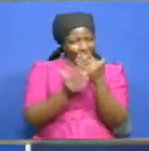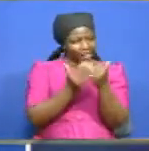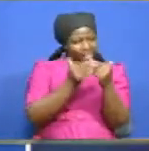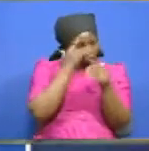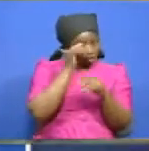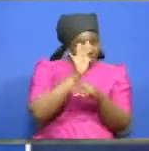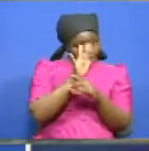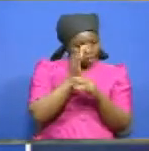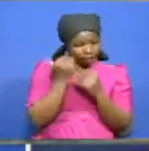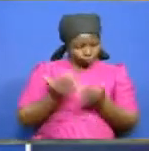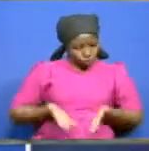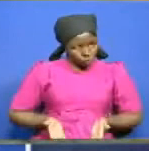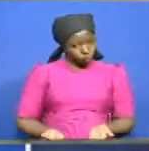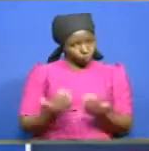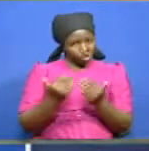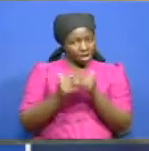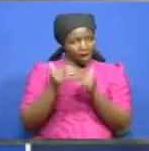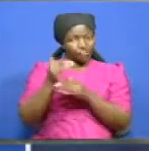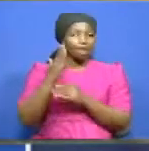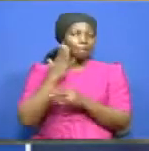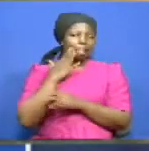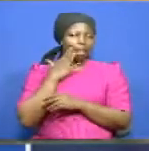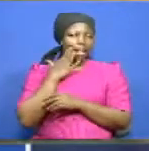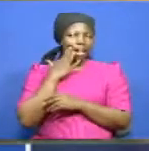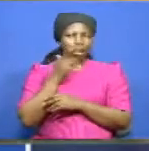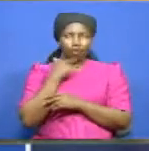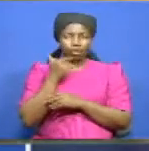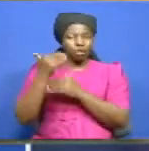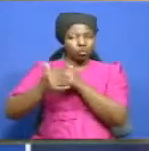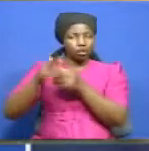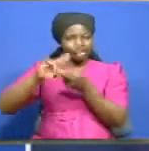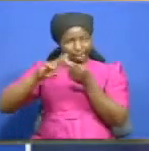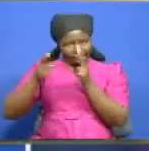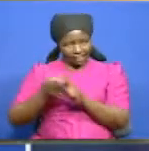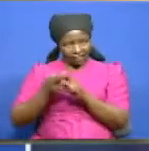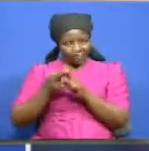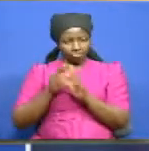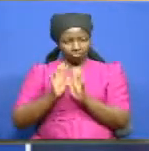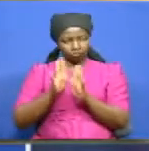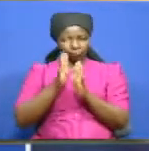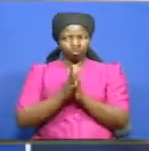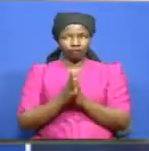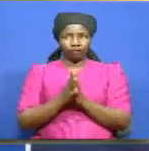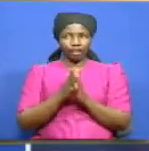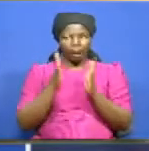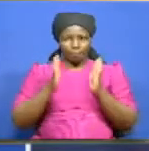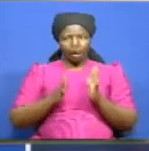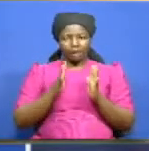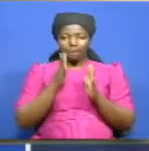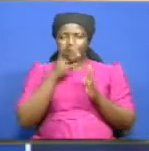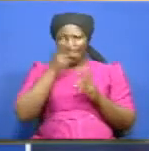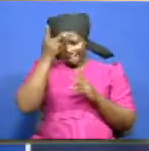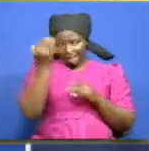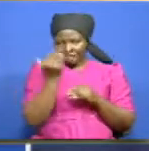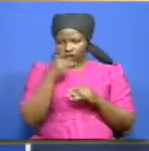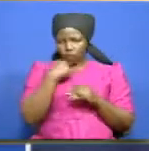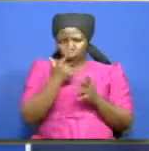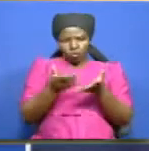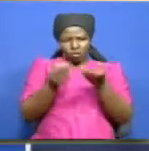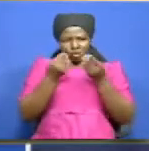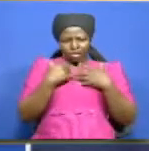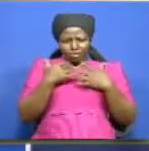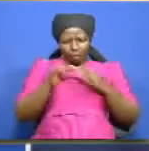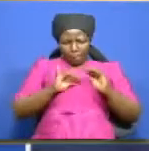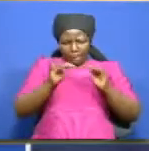a close relative, jilted her. Wazazi wangu waliniuliza mwenye alinipatia mimba, nikawaambia